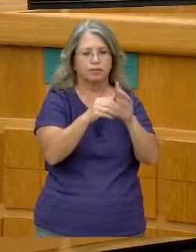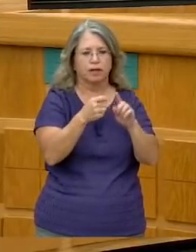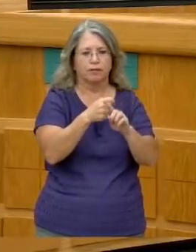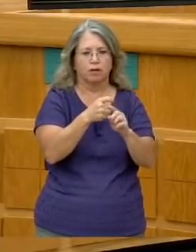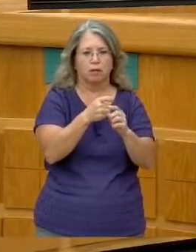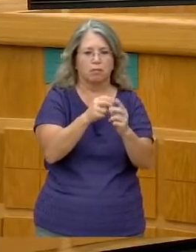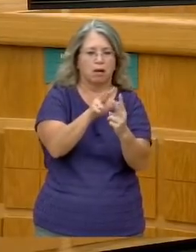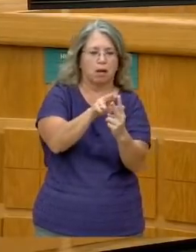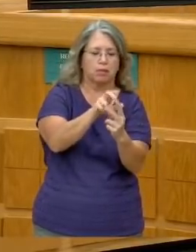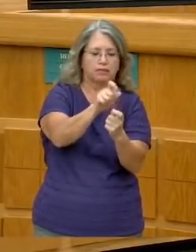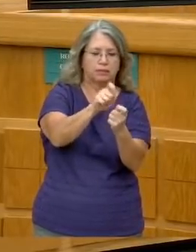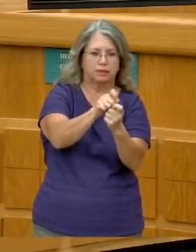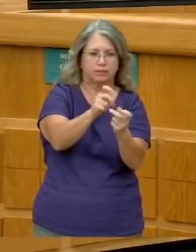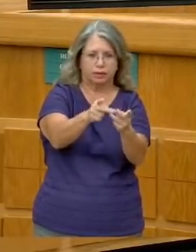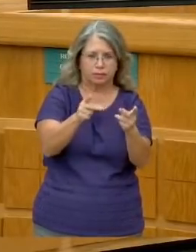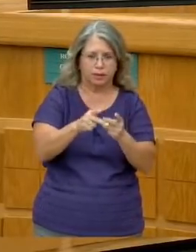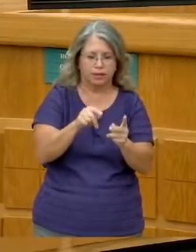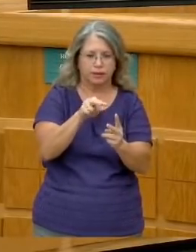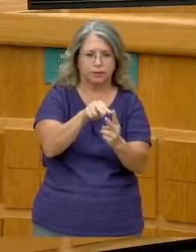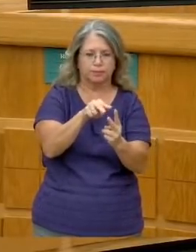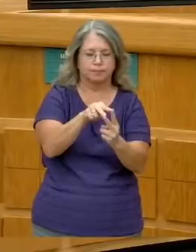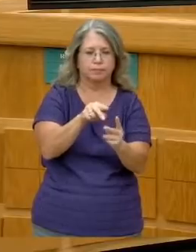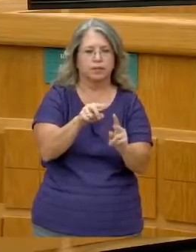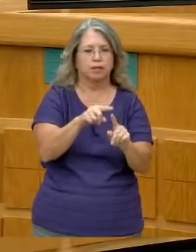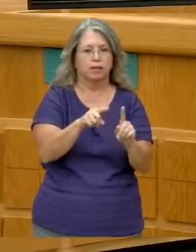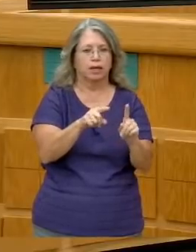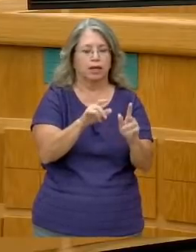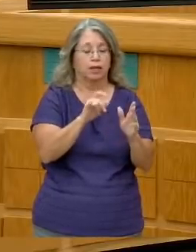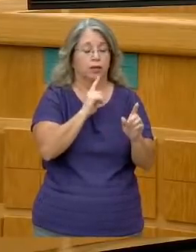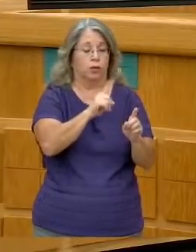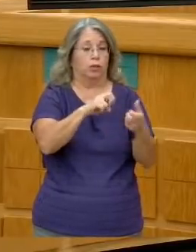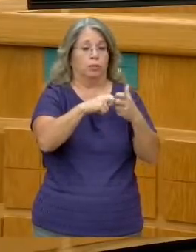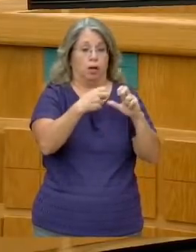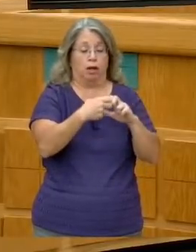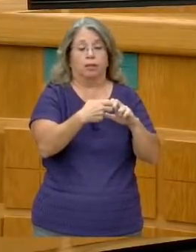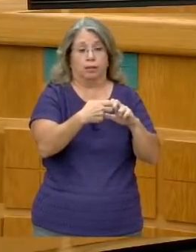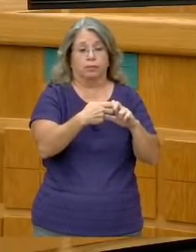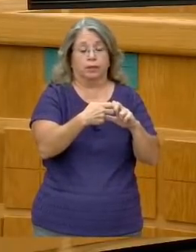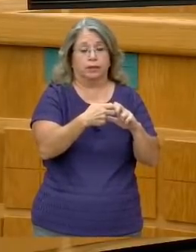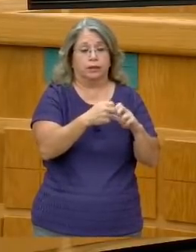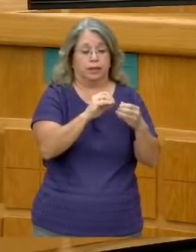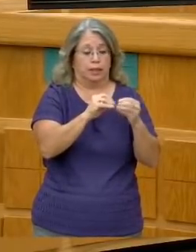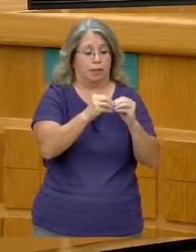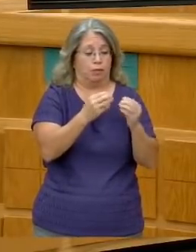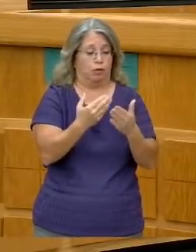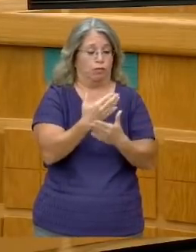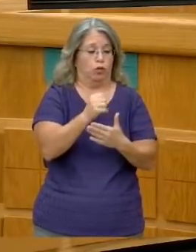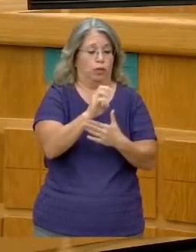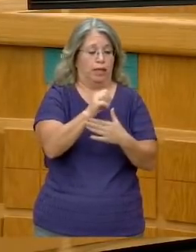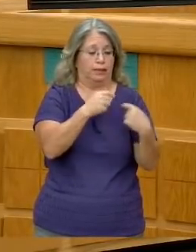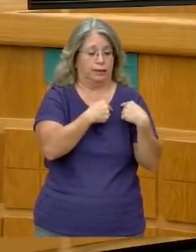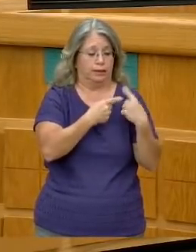locations. But this is really the issue right here. The number of new cases since July has really gotten out of